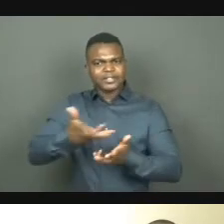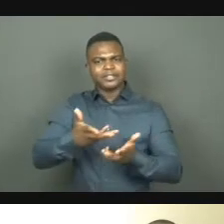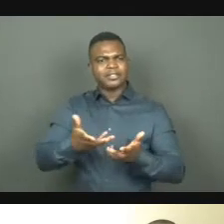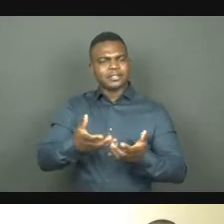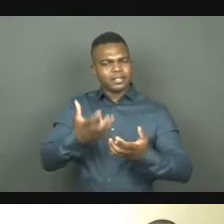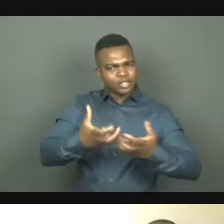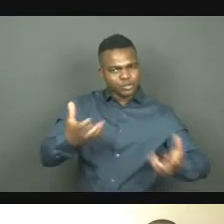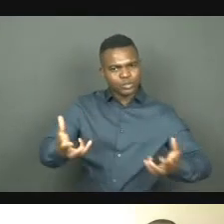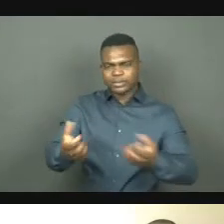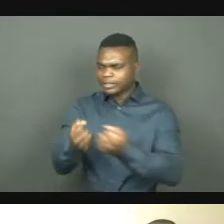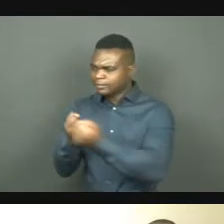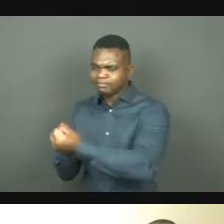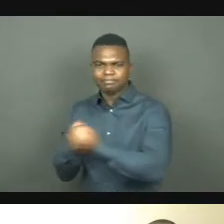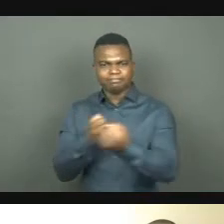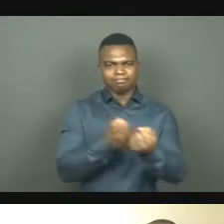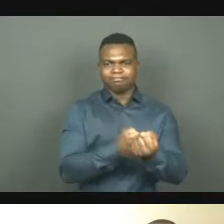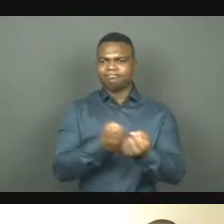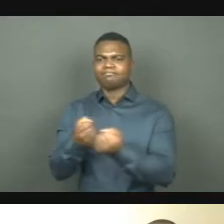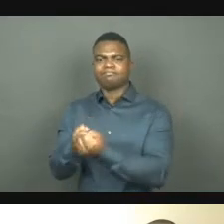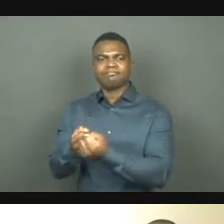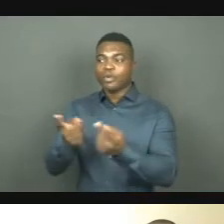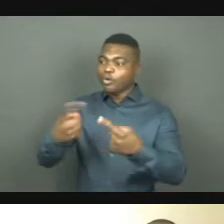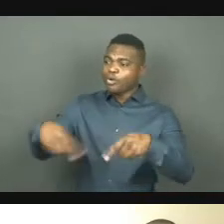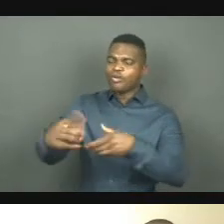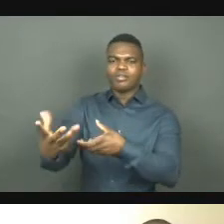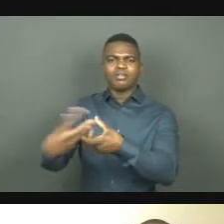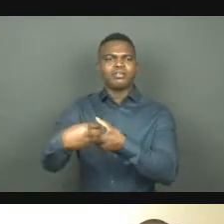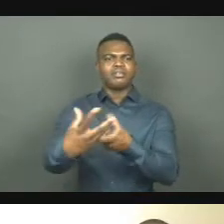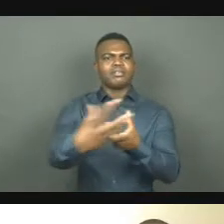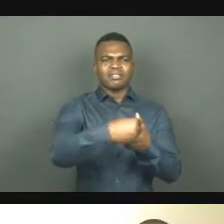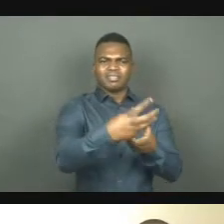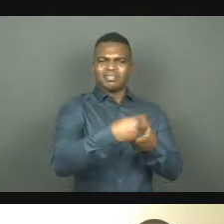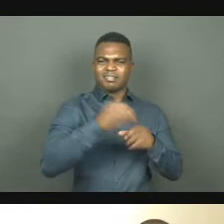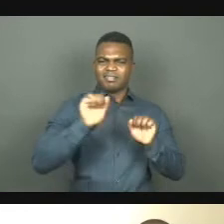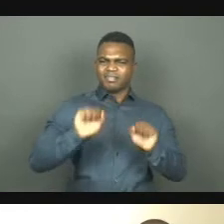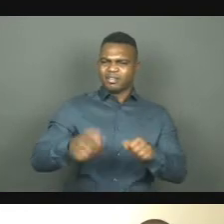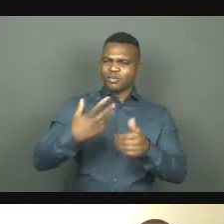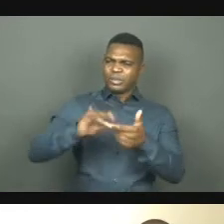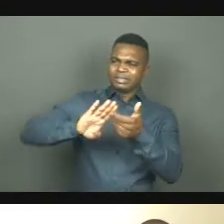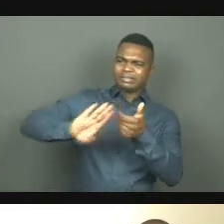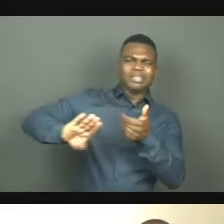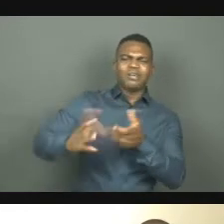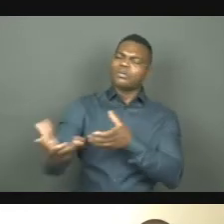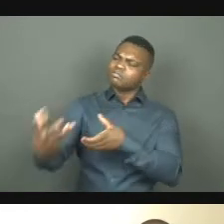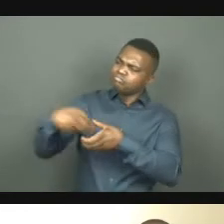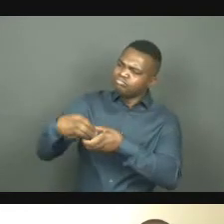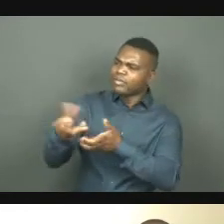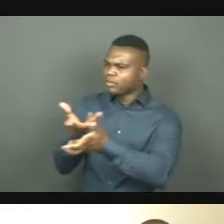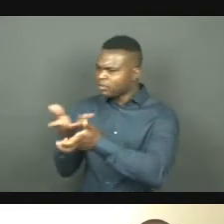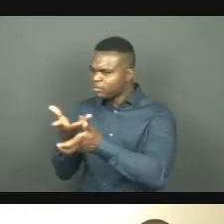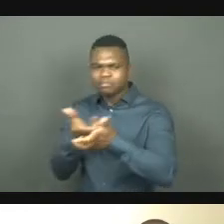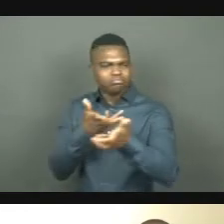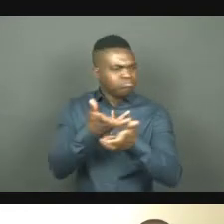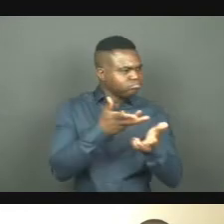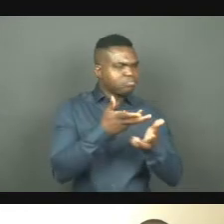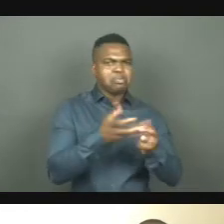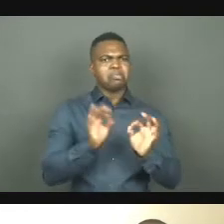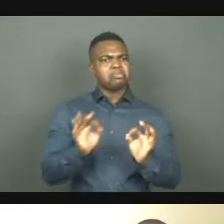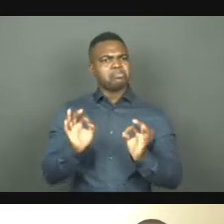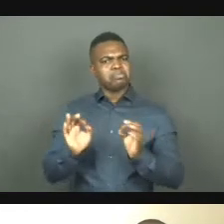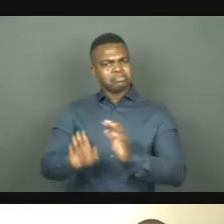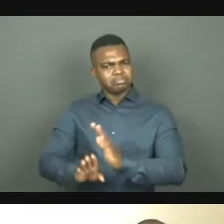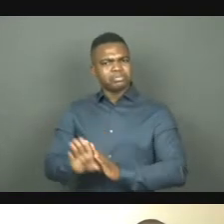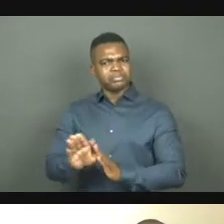all things that require transformative processes within organisations. One thing that I have seen that's